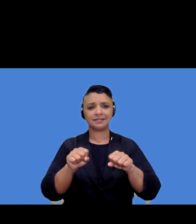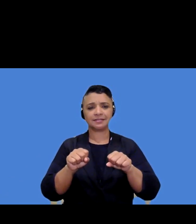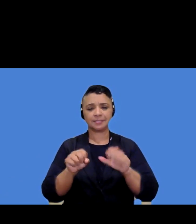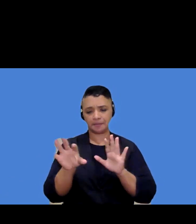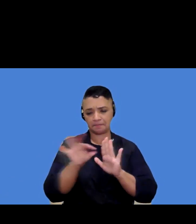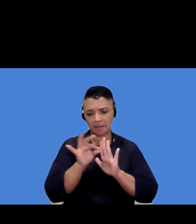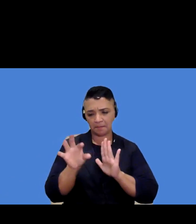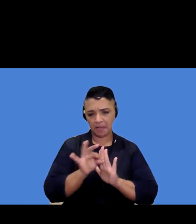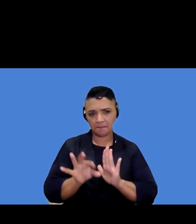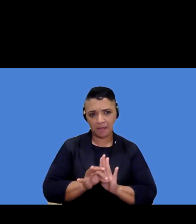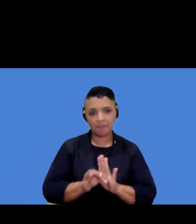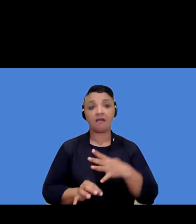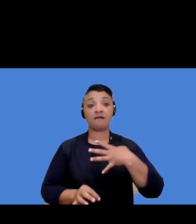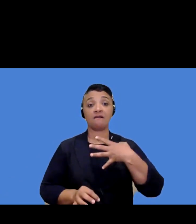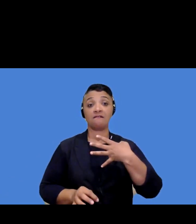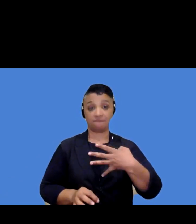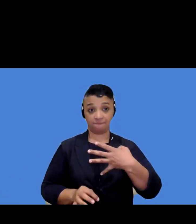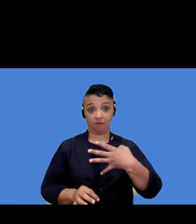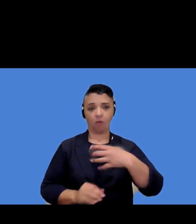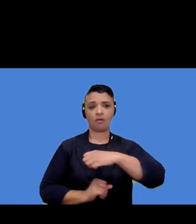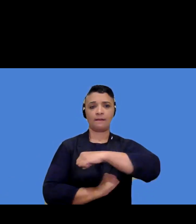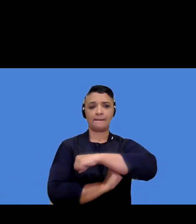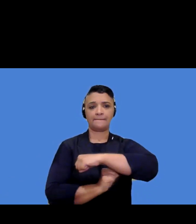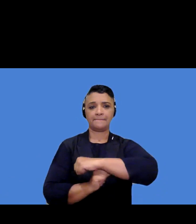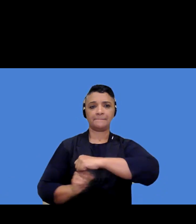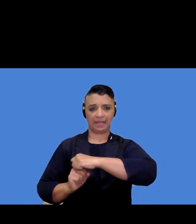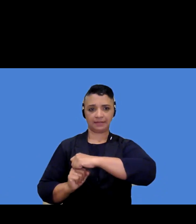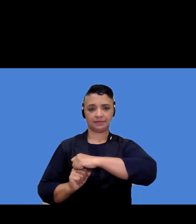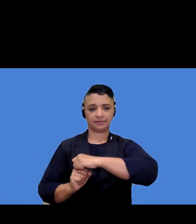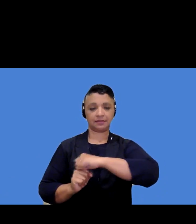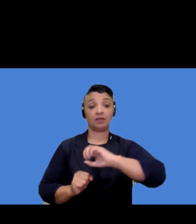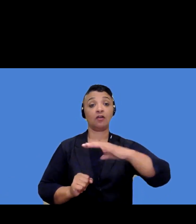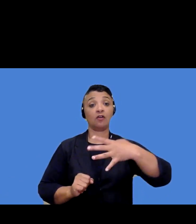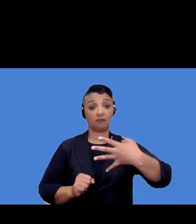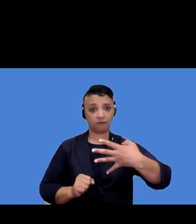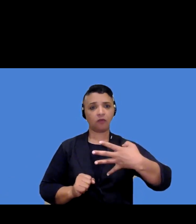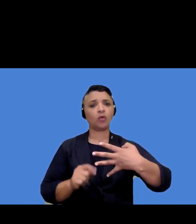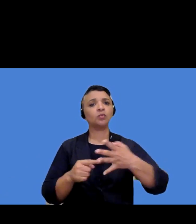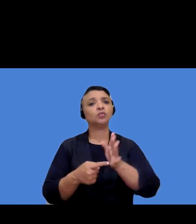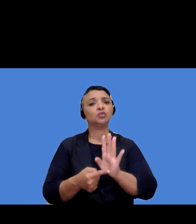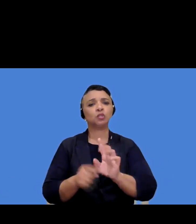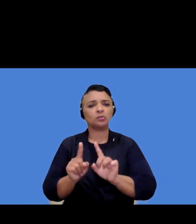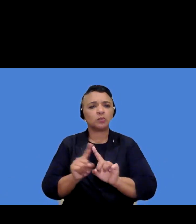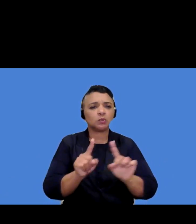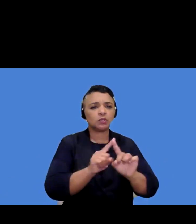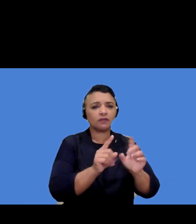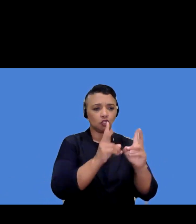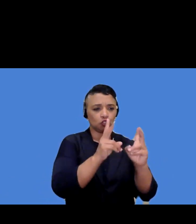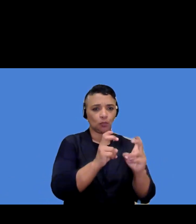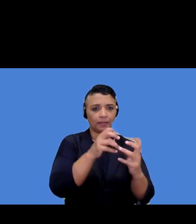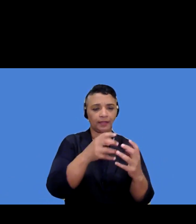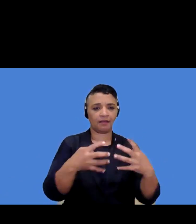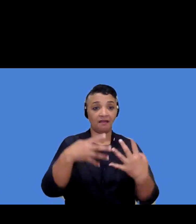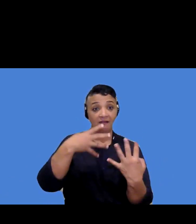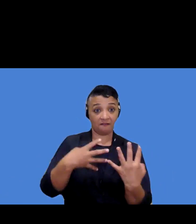which we are now working to highlight different topics and based on which we are trying to shape